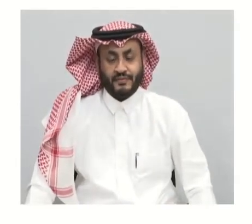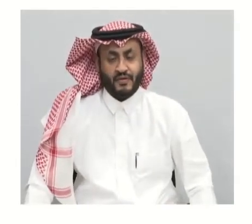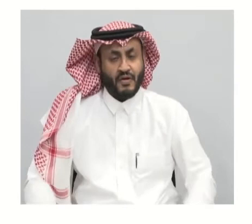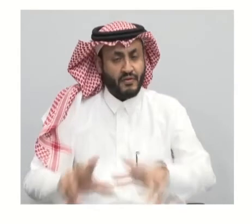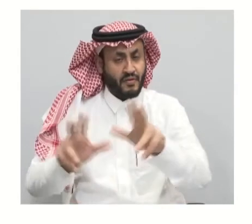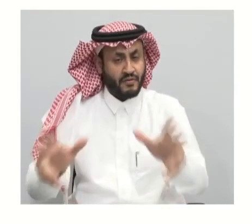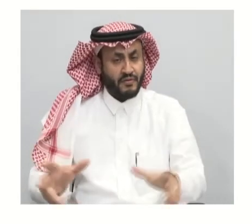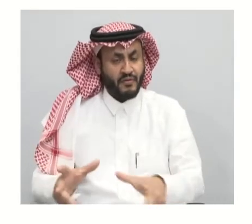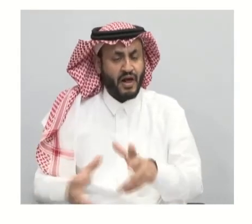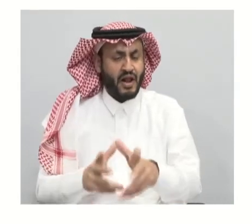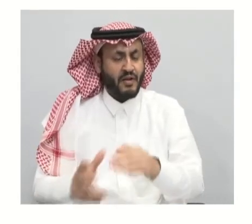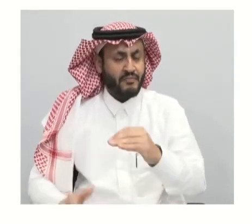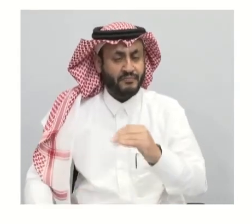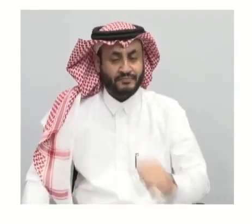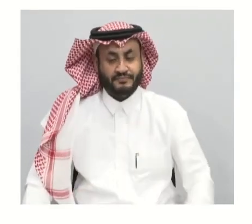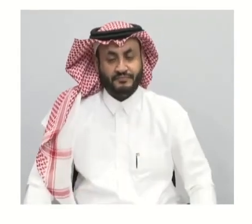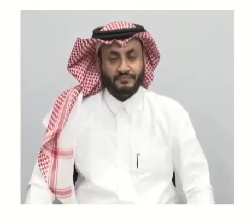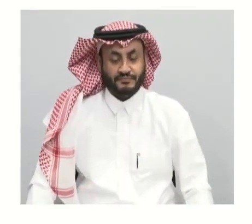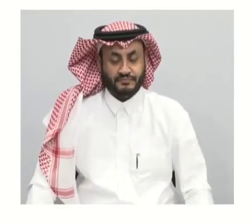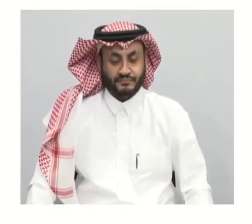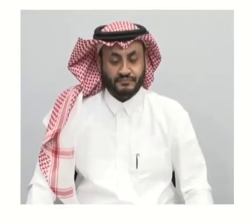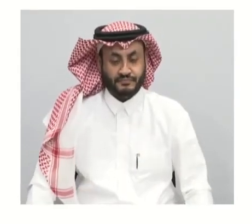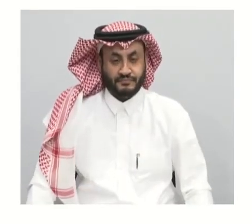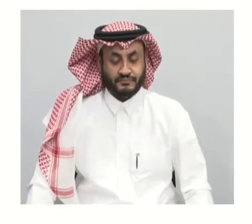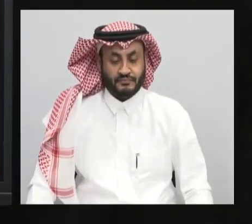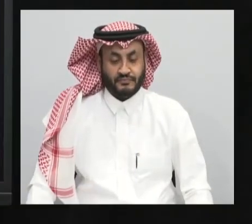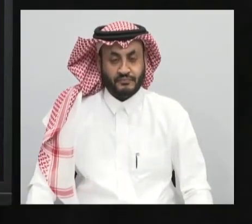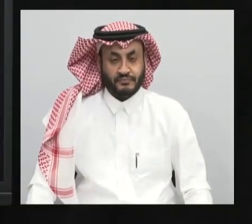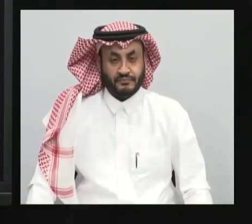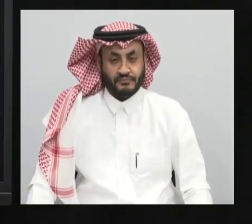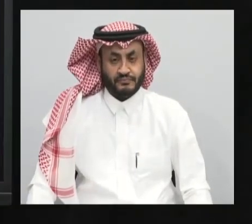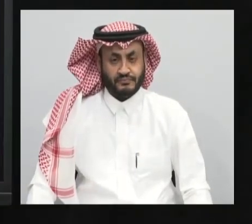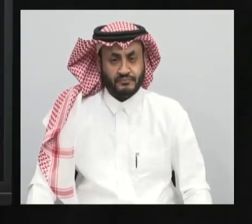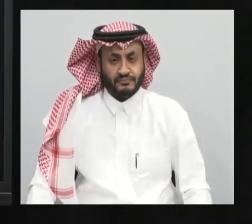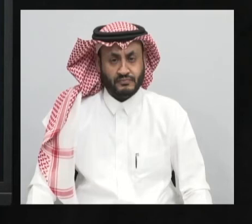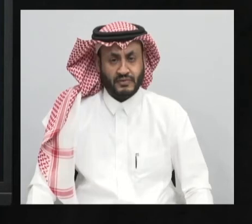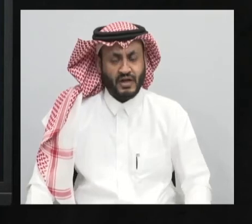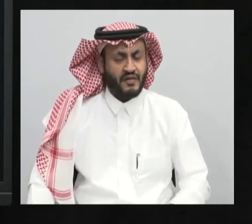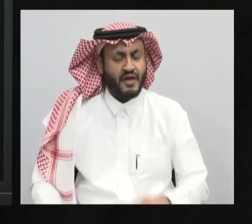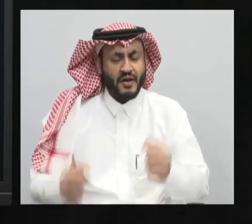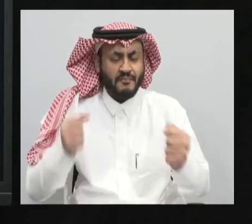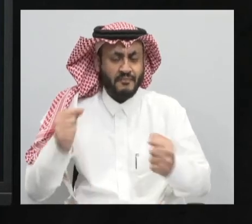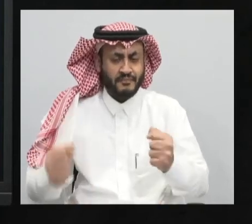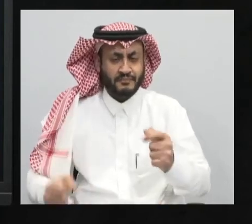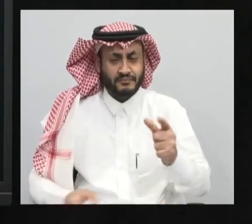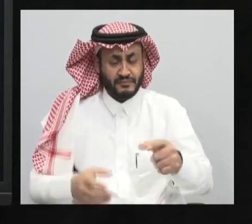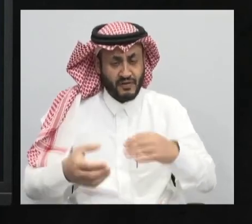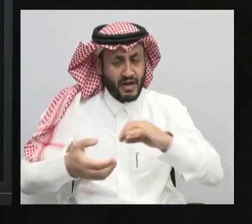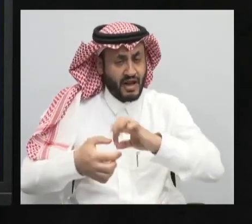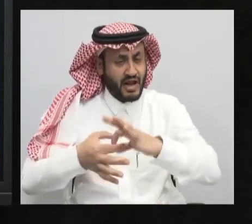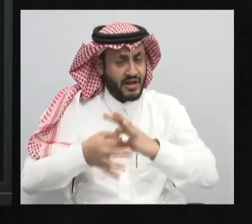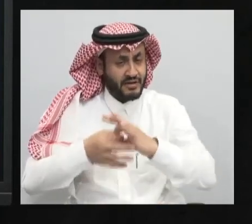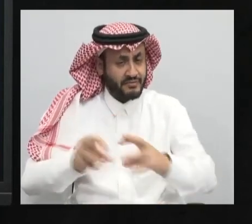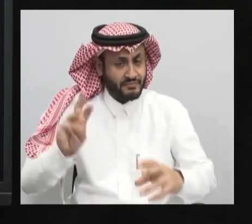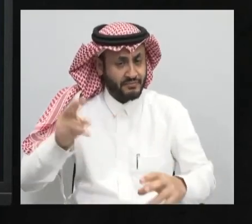is how we answer the listening. And this is, you can consider it as a practice on how do